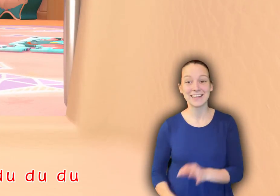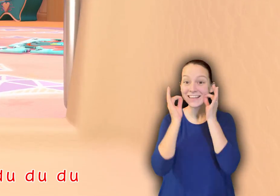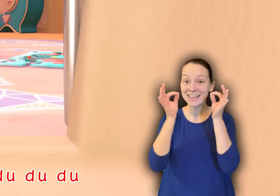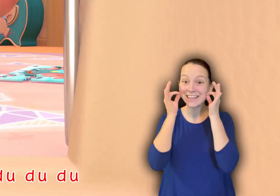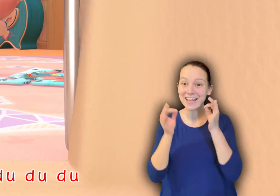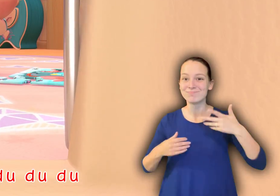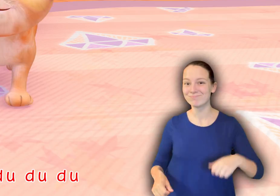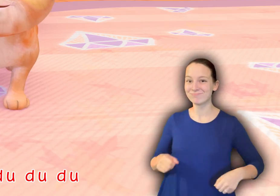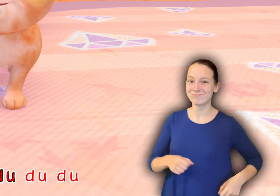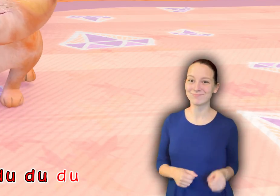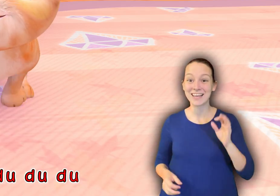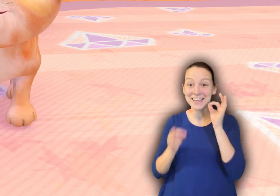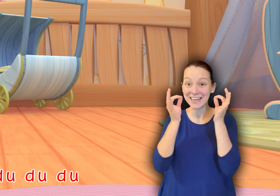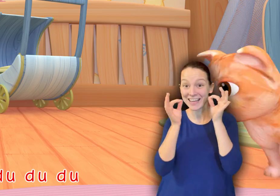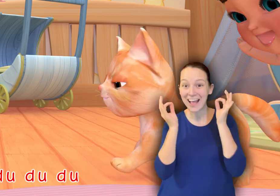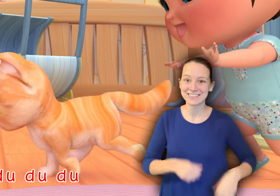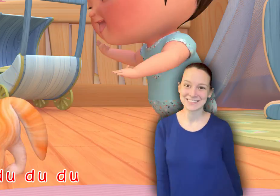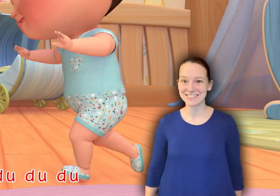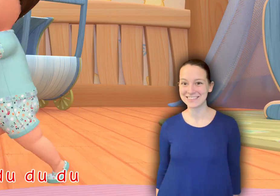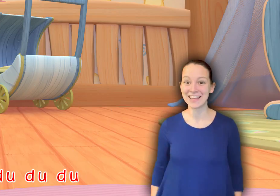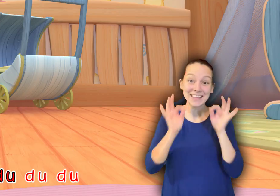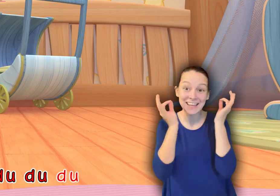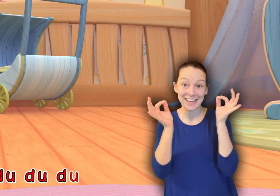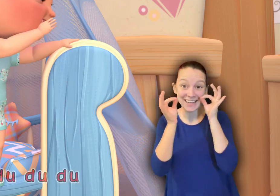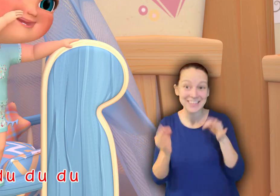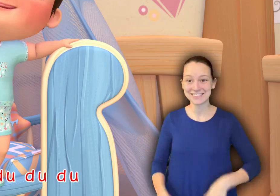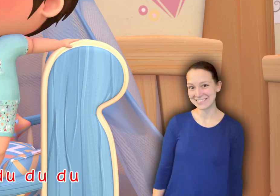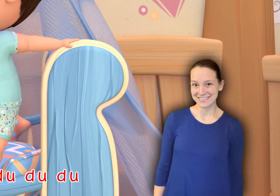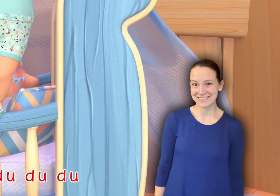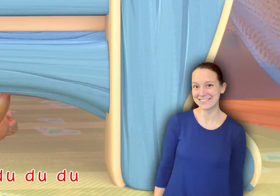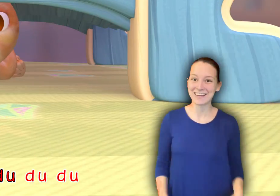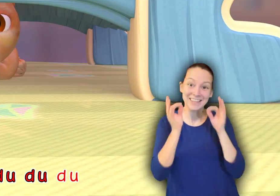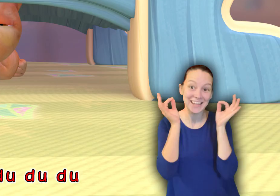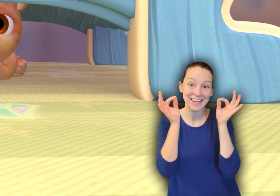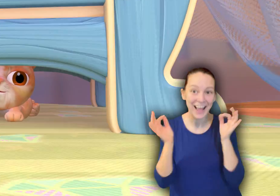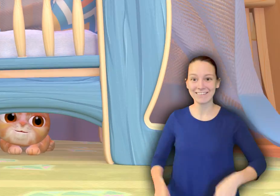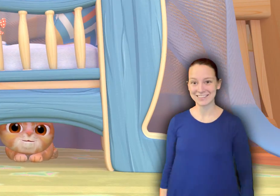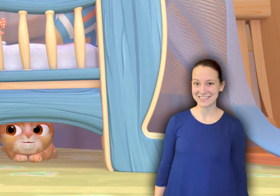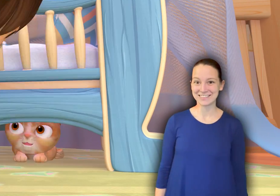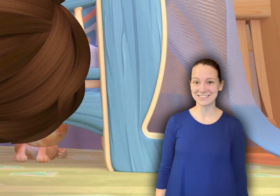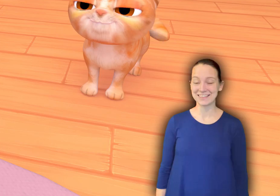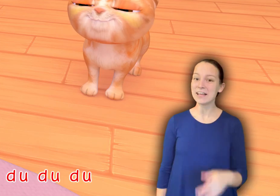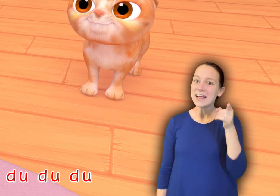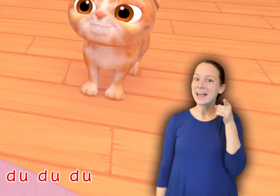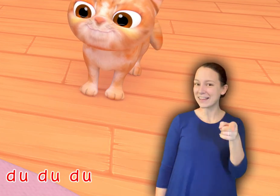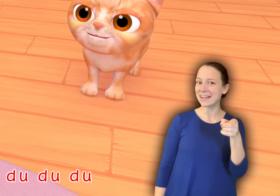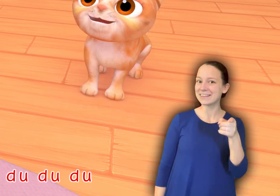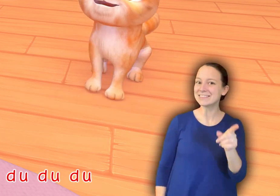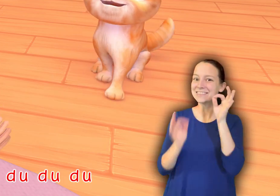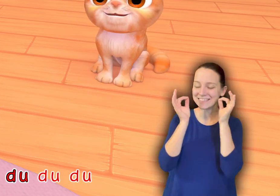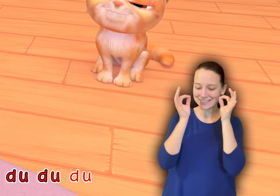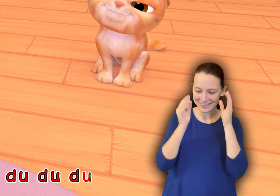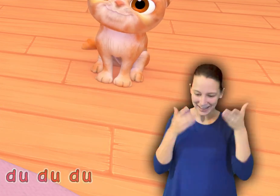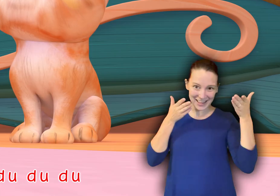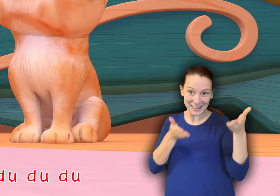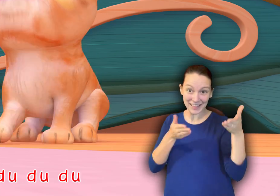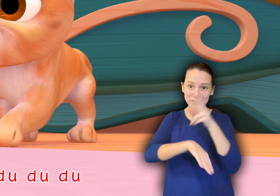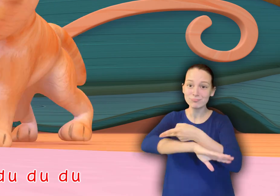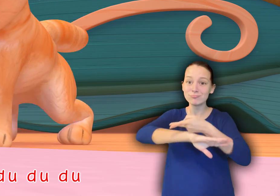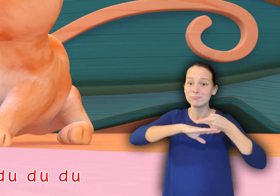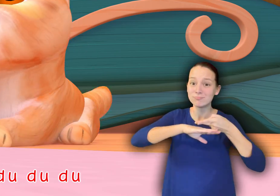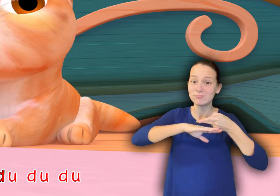ready kitty cat kitty cat kitty cat kitty cat there is